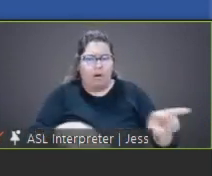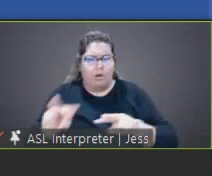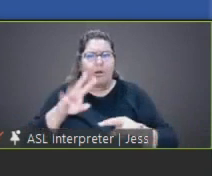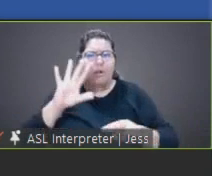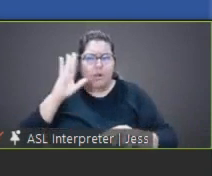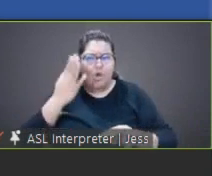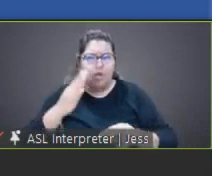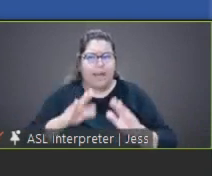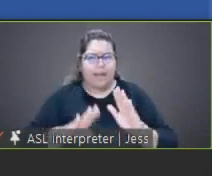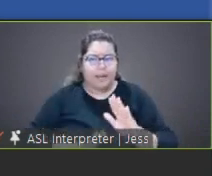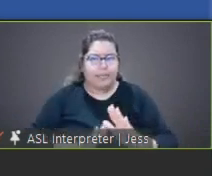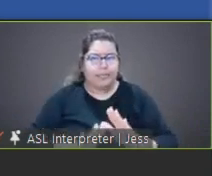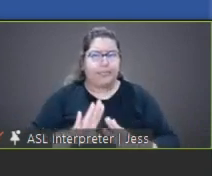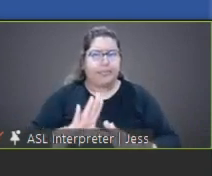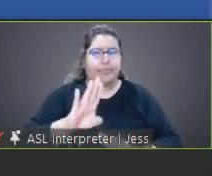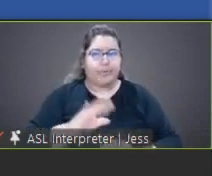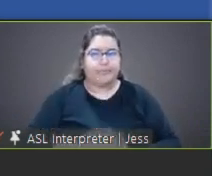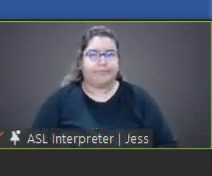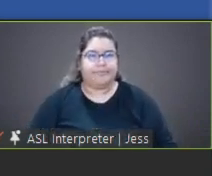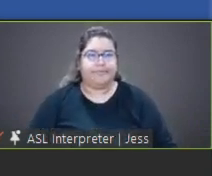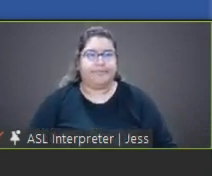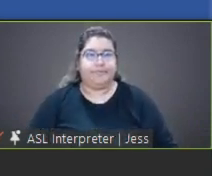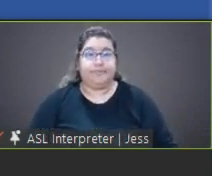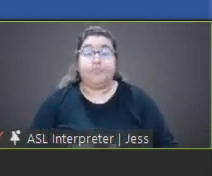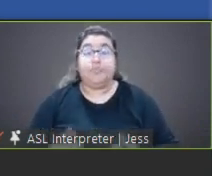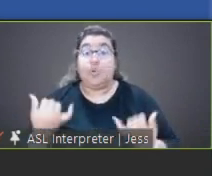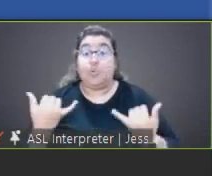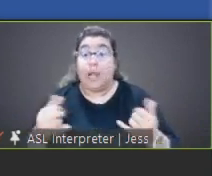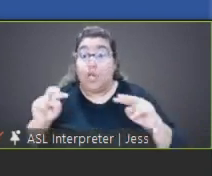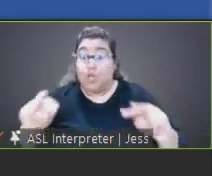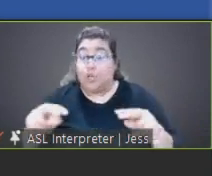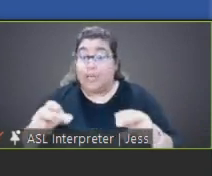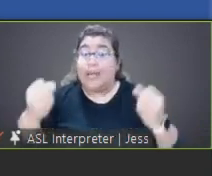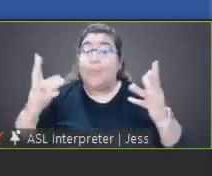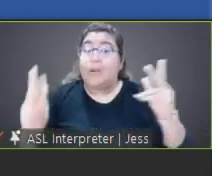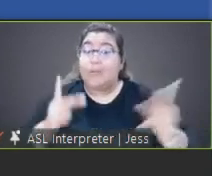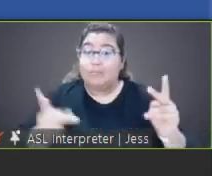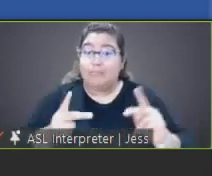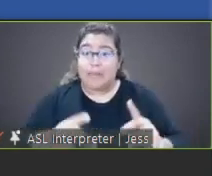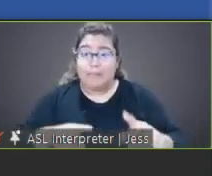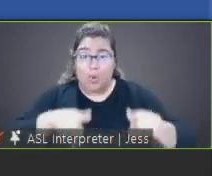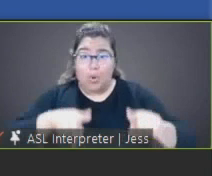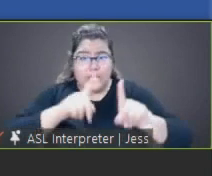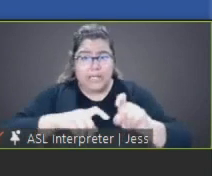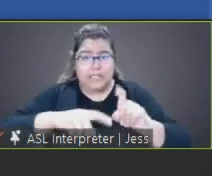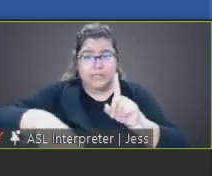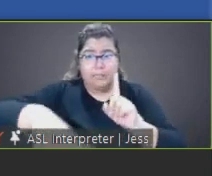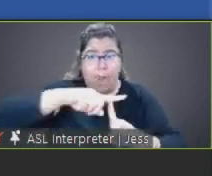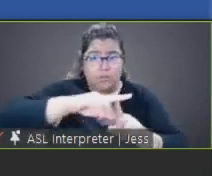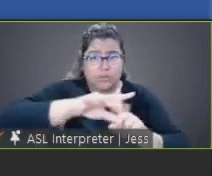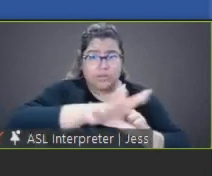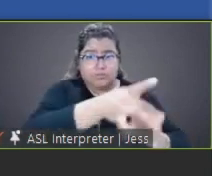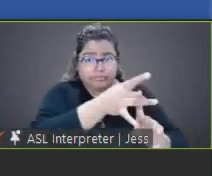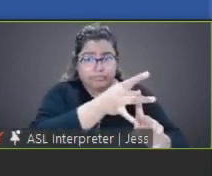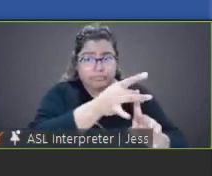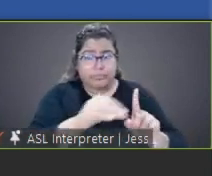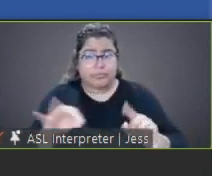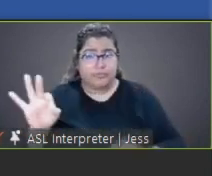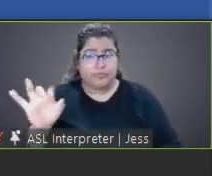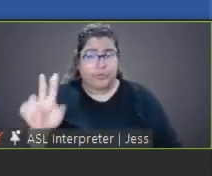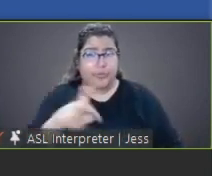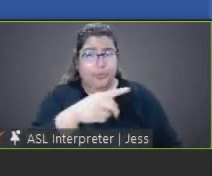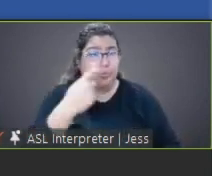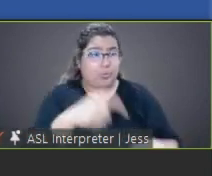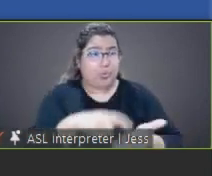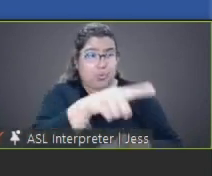So again, looking at percent positivity data for influenza, you can see a really rapid increase in the percent